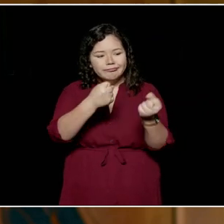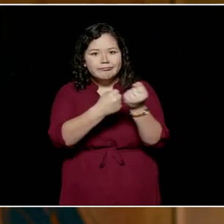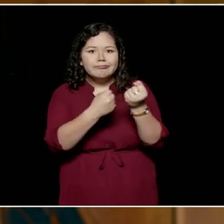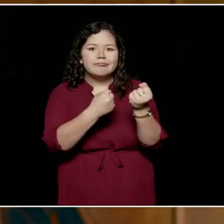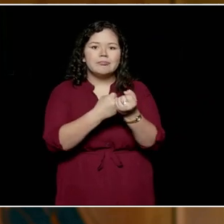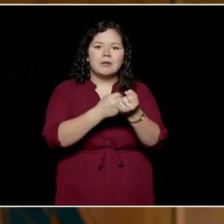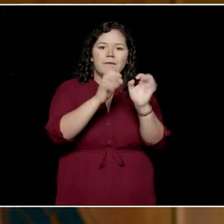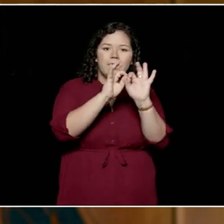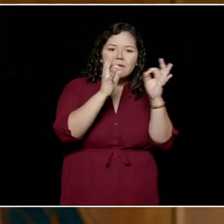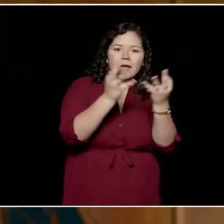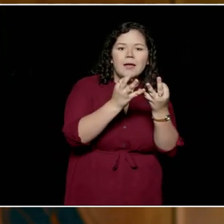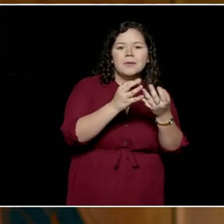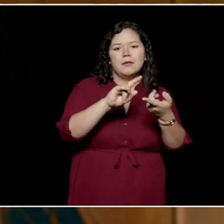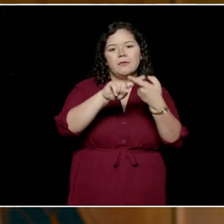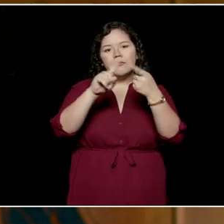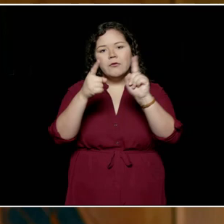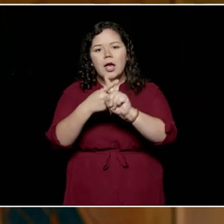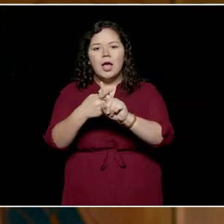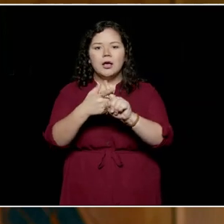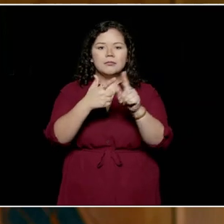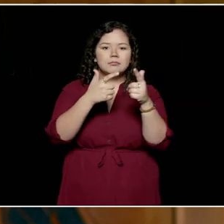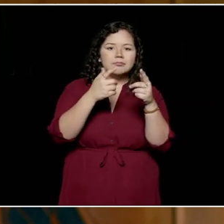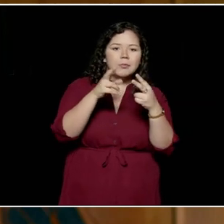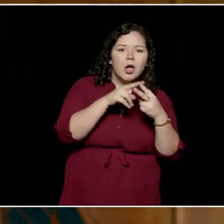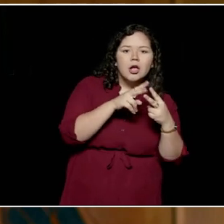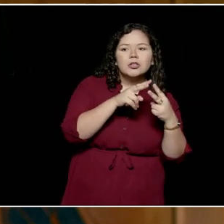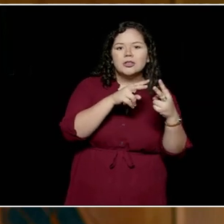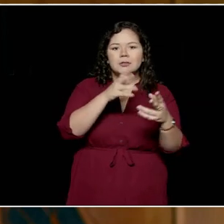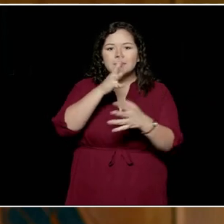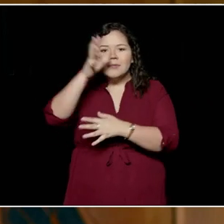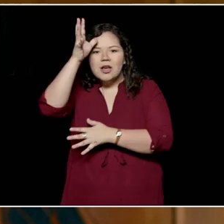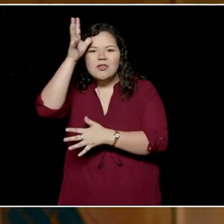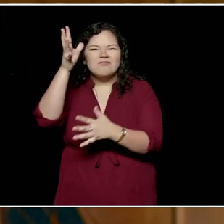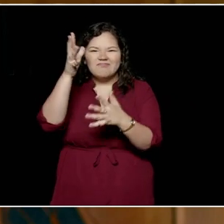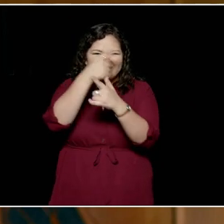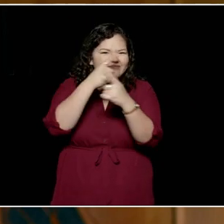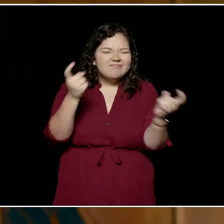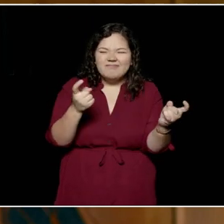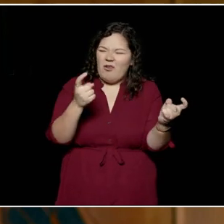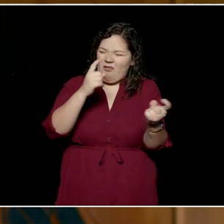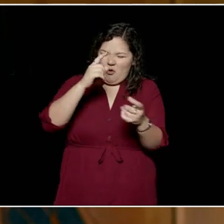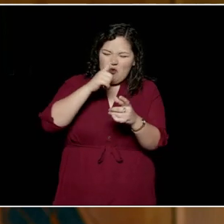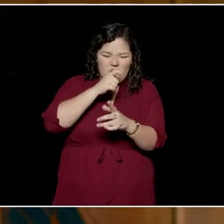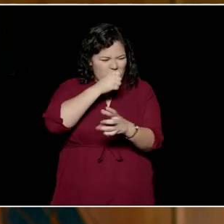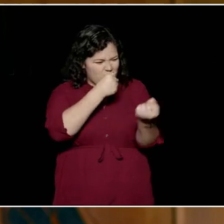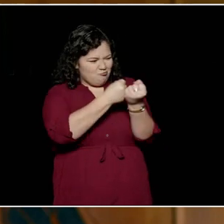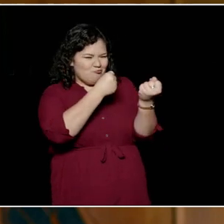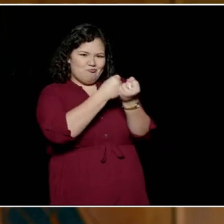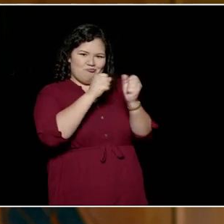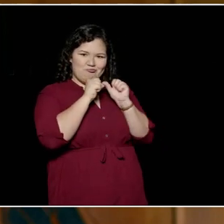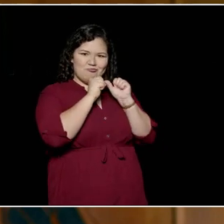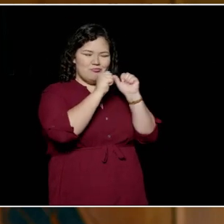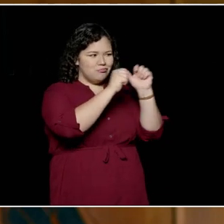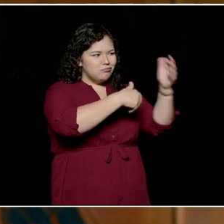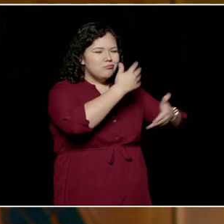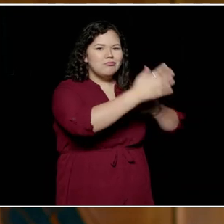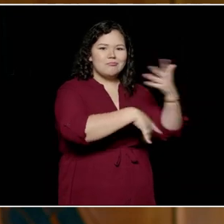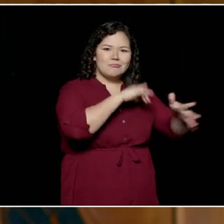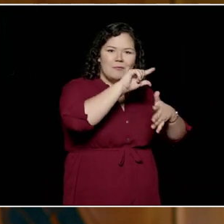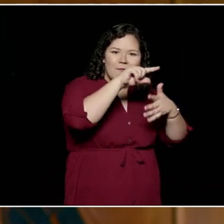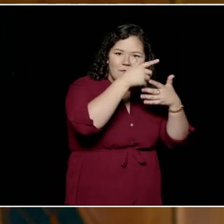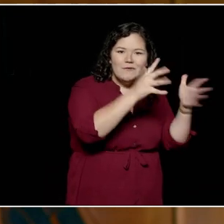the relatives, the parents, and everyone that supported our students throughout their